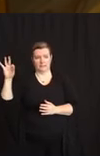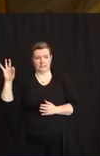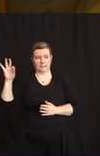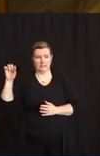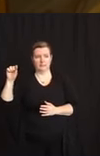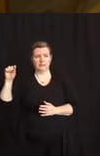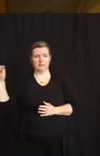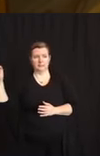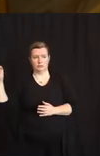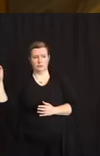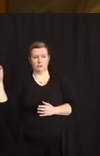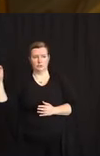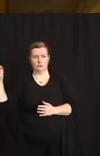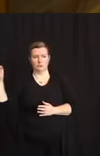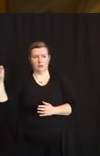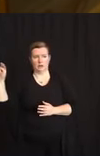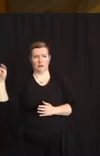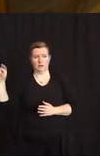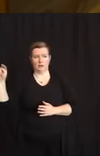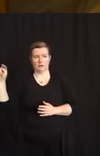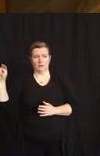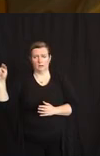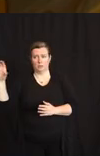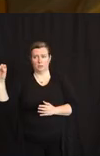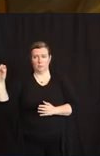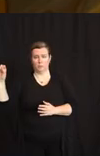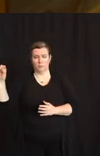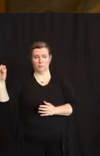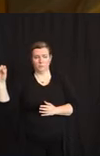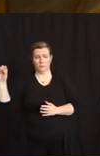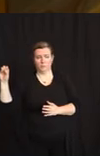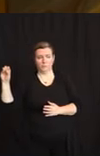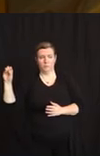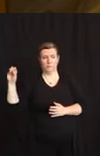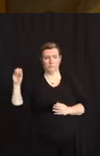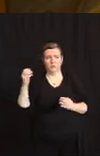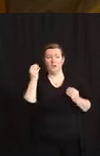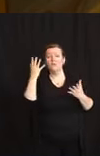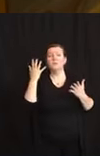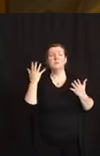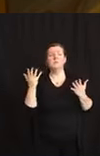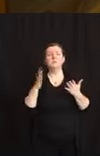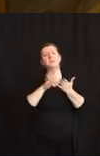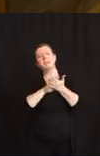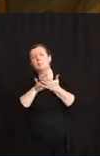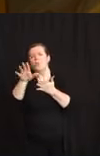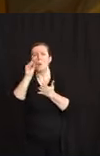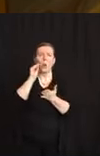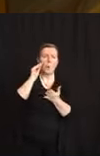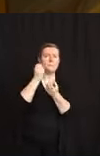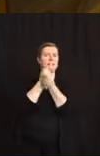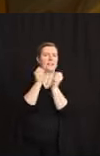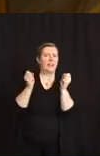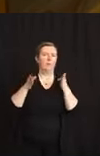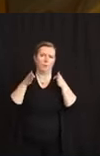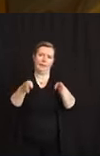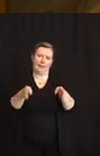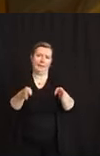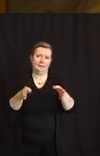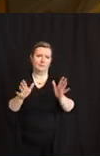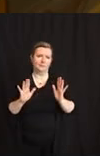cdc.gov/2019-ncov, has information on how to clean your home safely. For example, you should wear